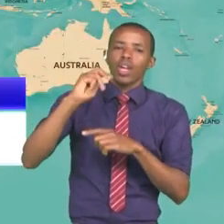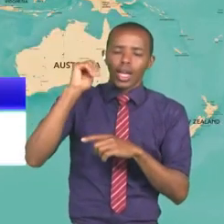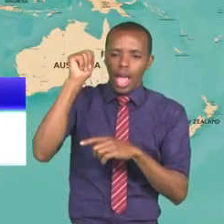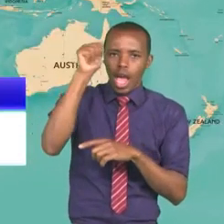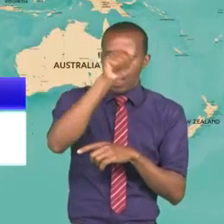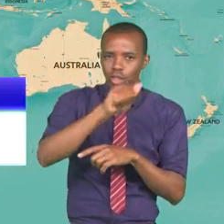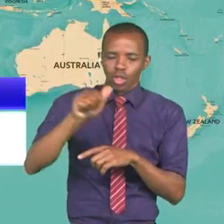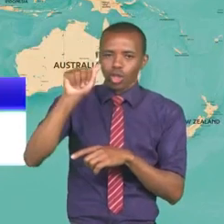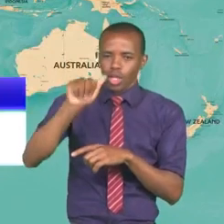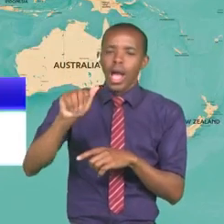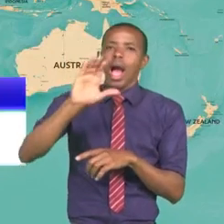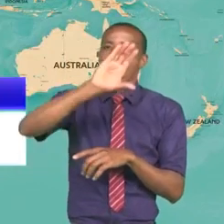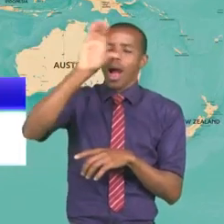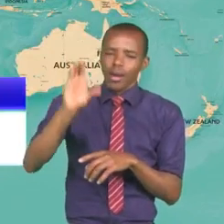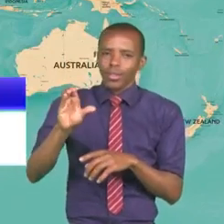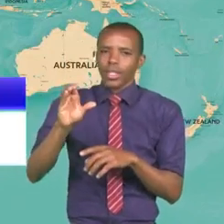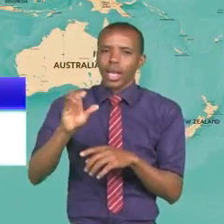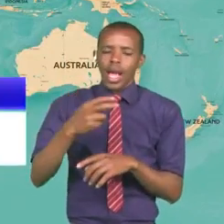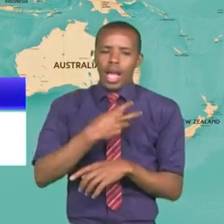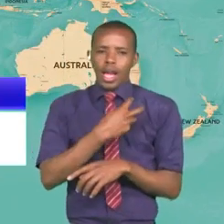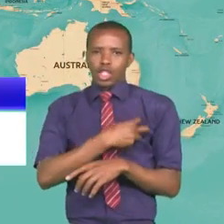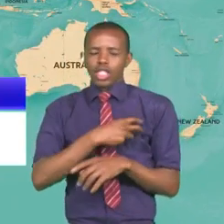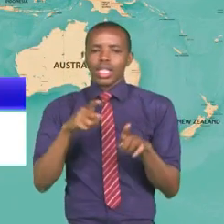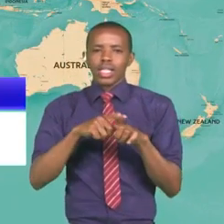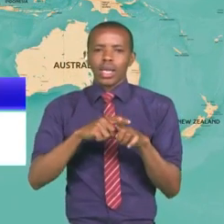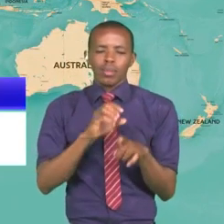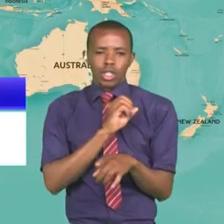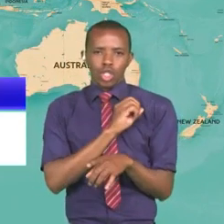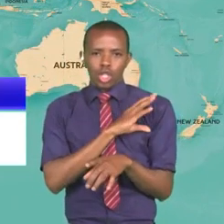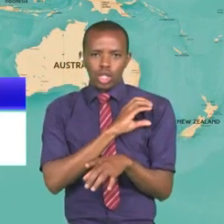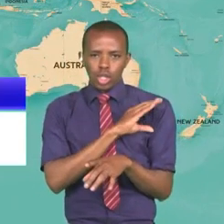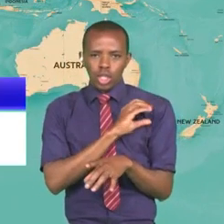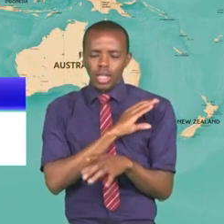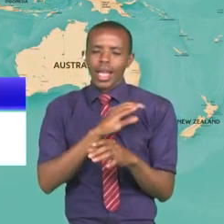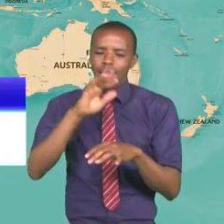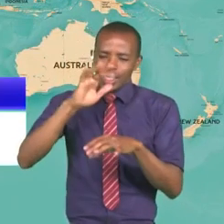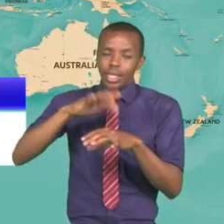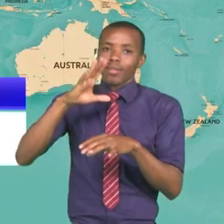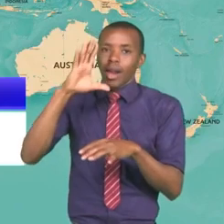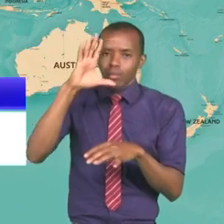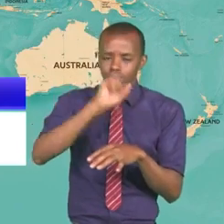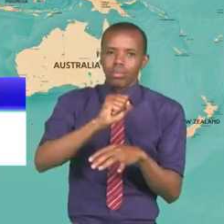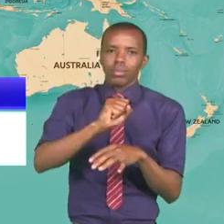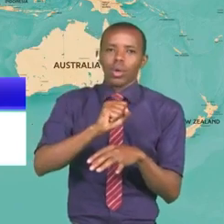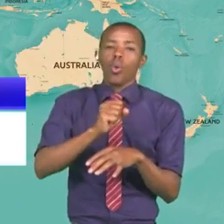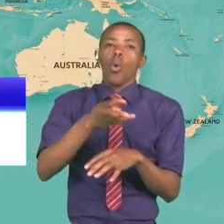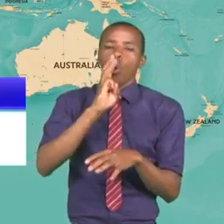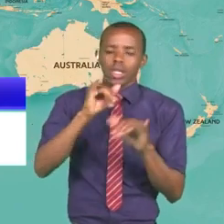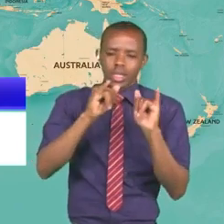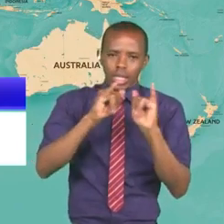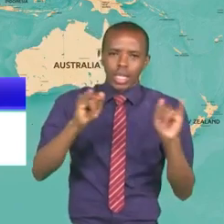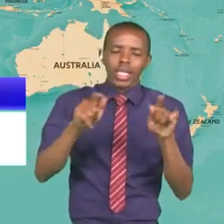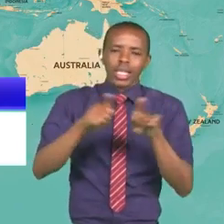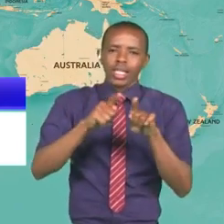East, most of Africa, Argentina and Chile, among others, suffer from a lack of fresh water, and